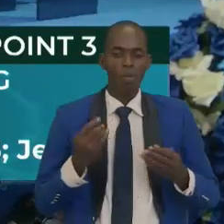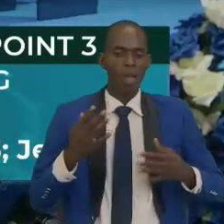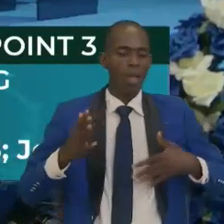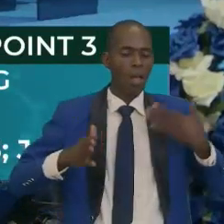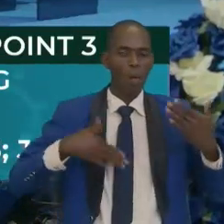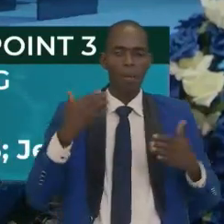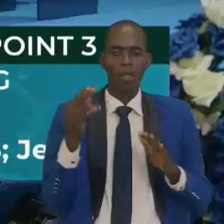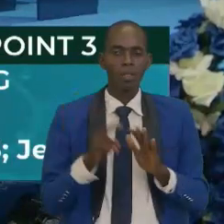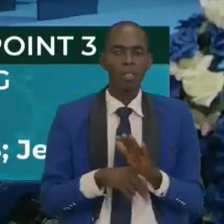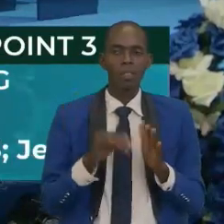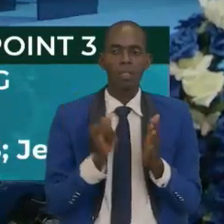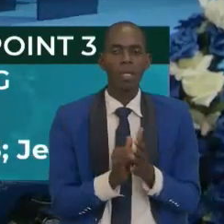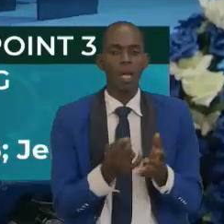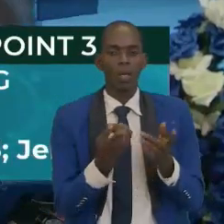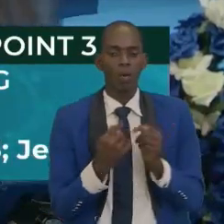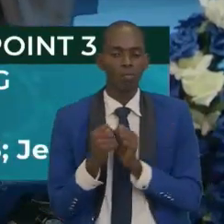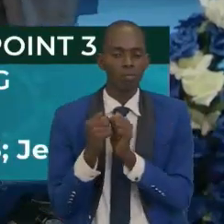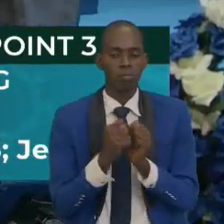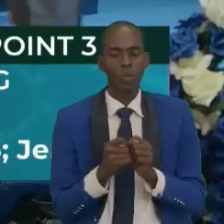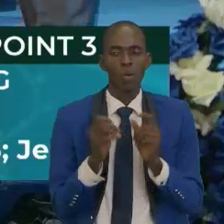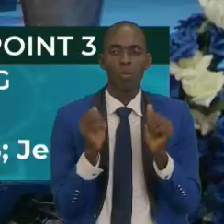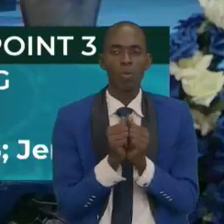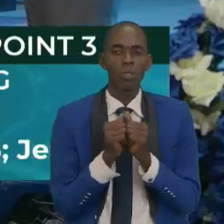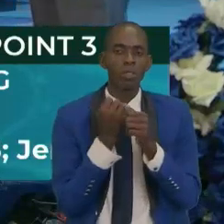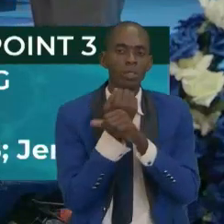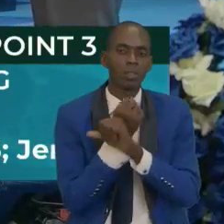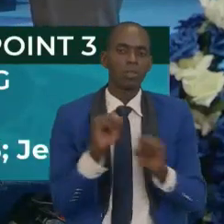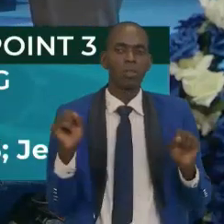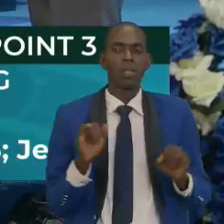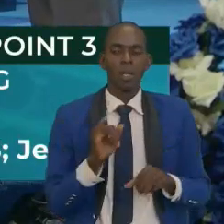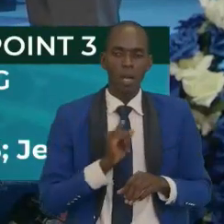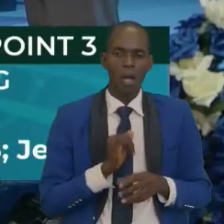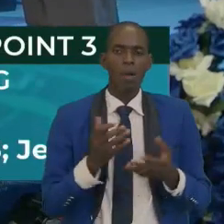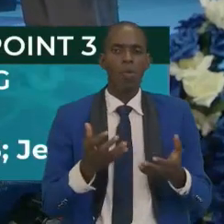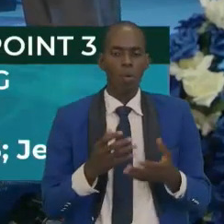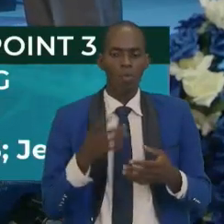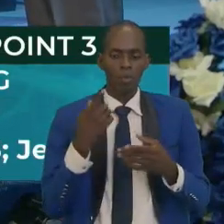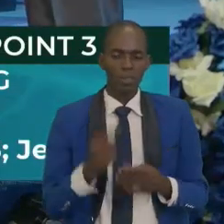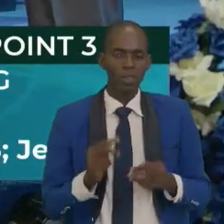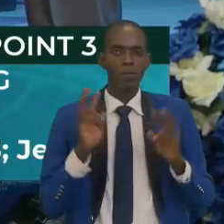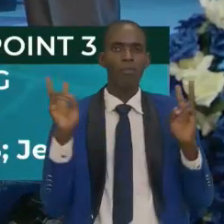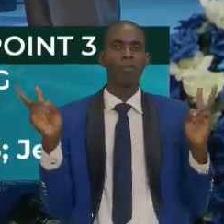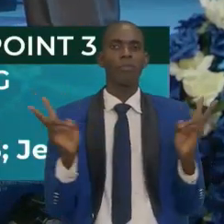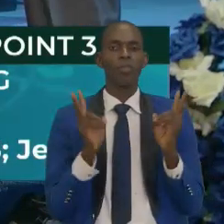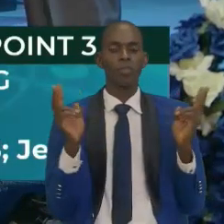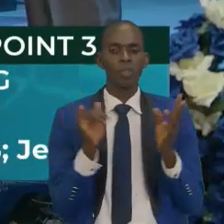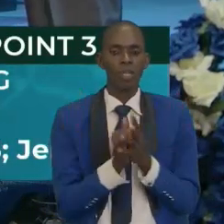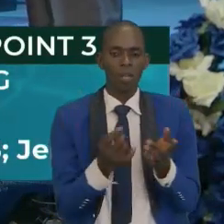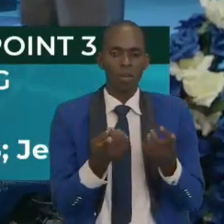that comes with salvation. I want the victory that comes with